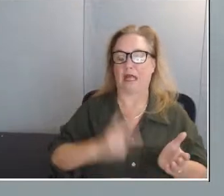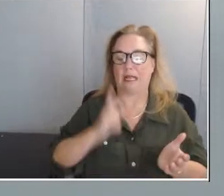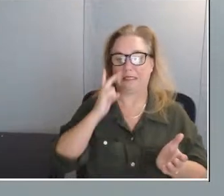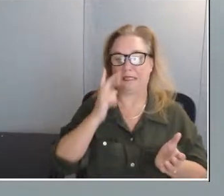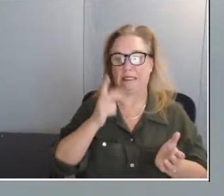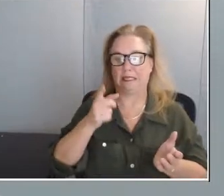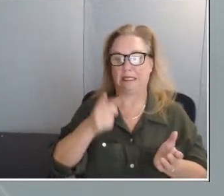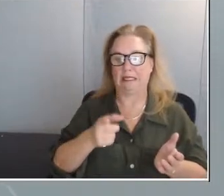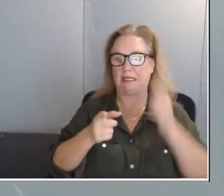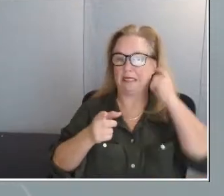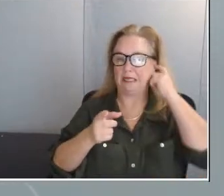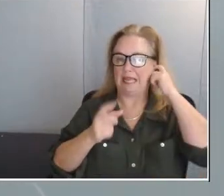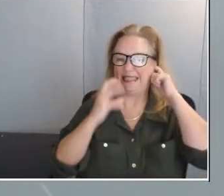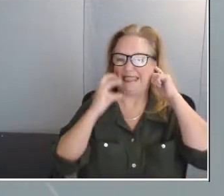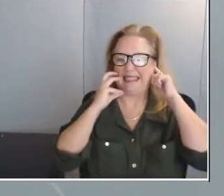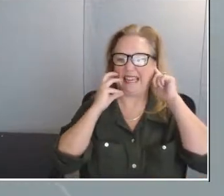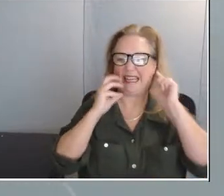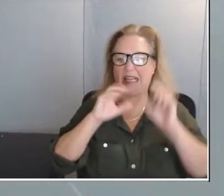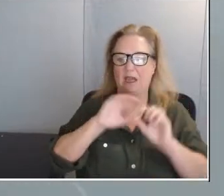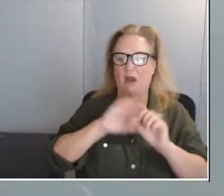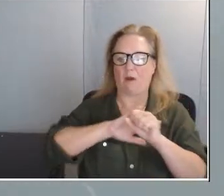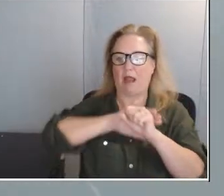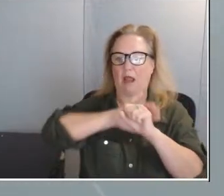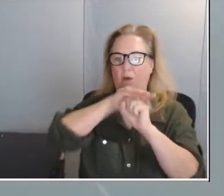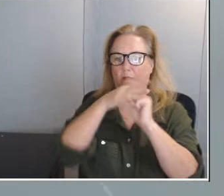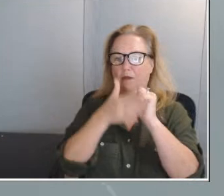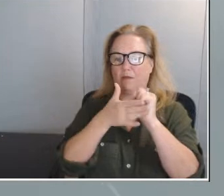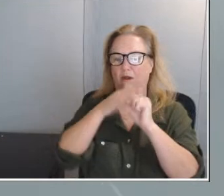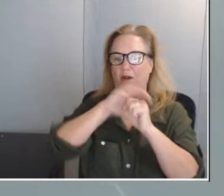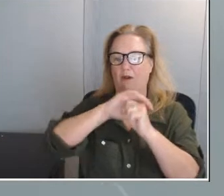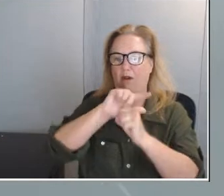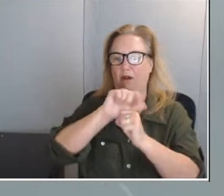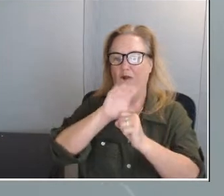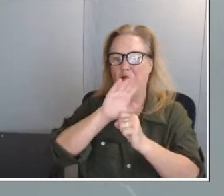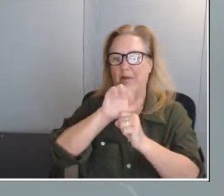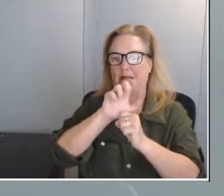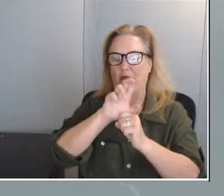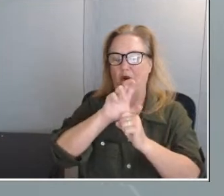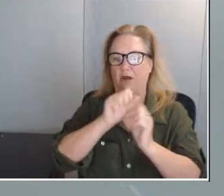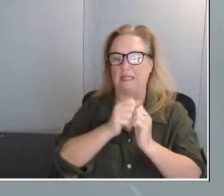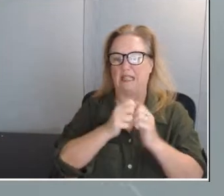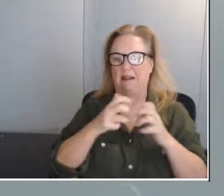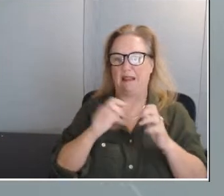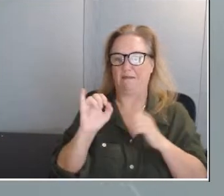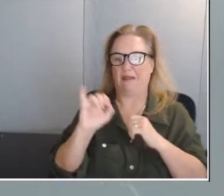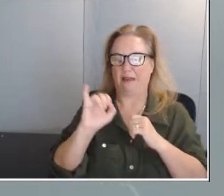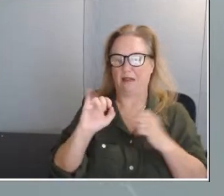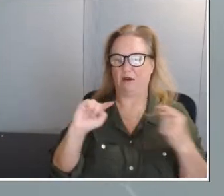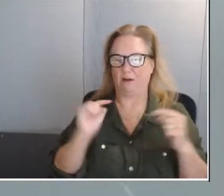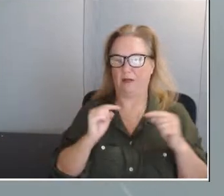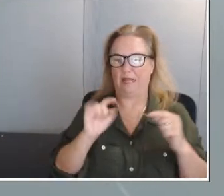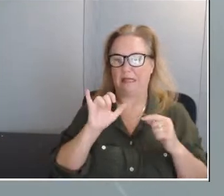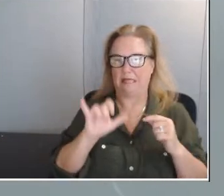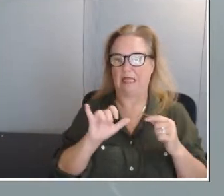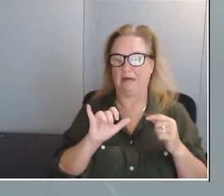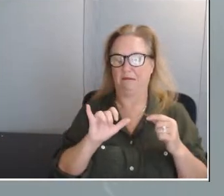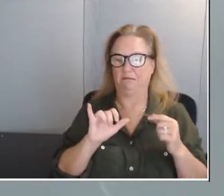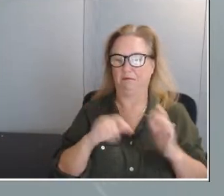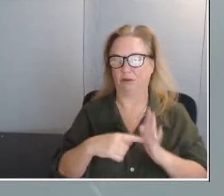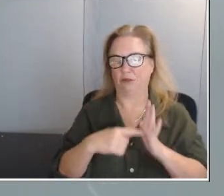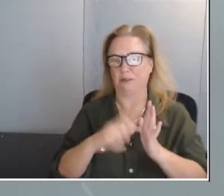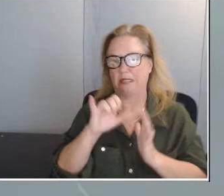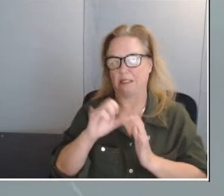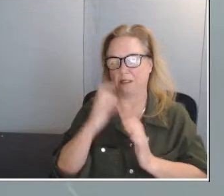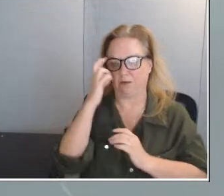there's a little bit of thickening around the gallbladder. And that's our clue that the gallbladder is inflamed or infected. And that helps correlate that that's why he would